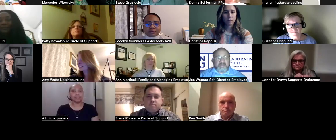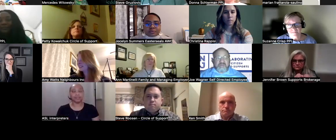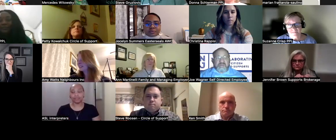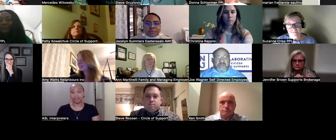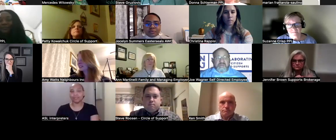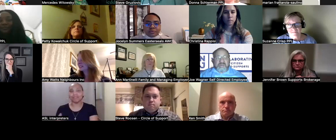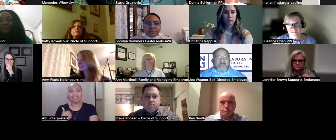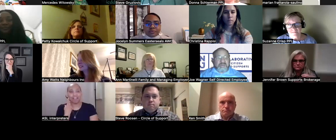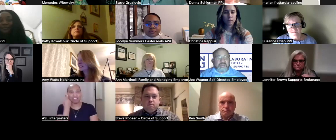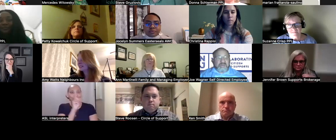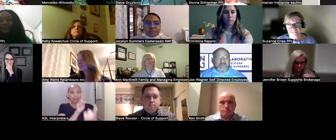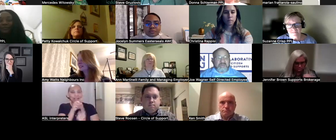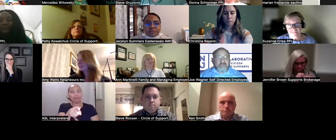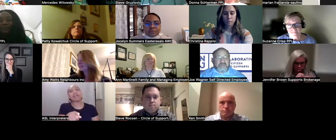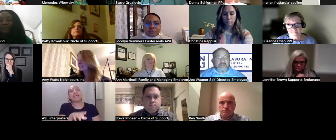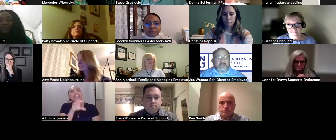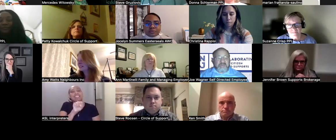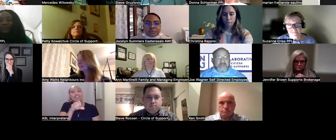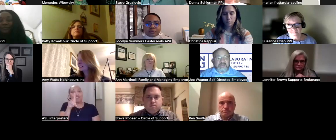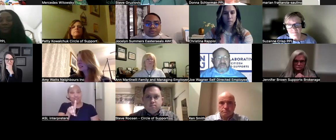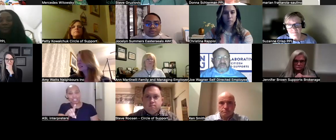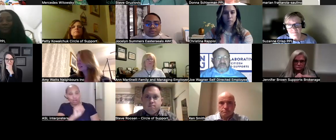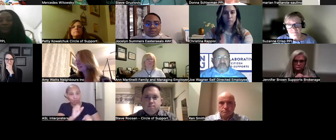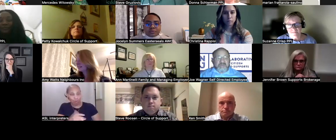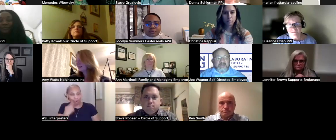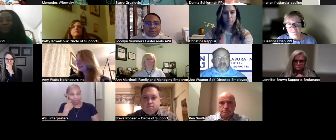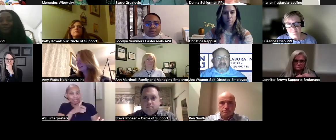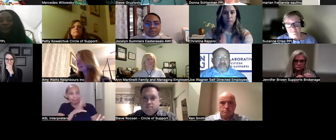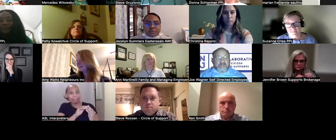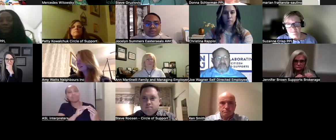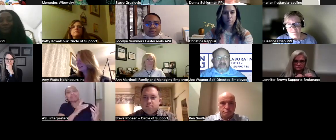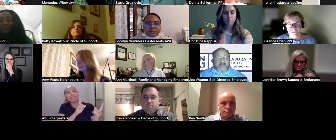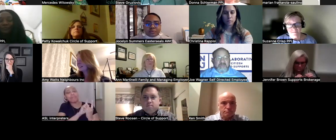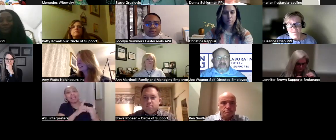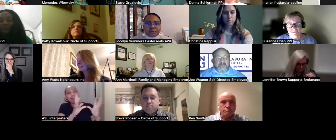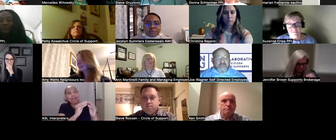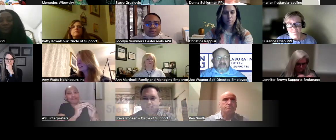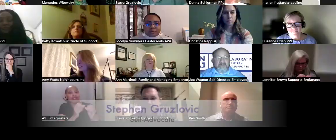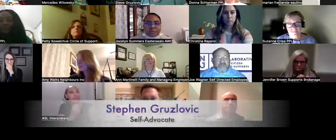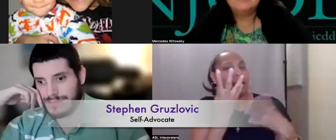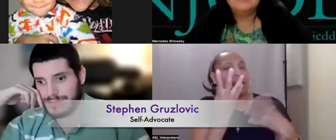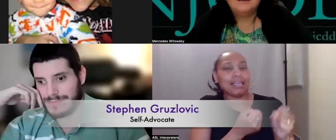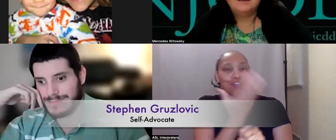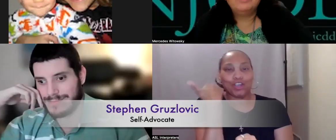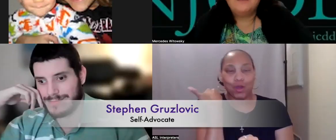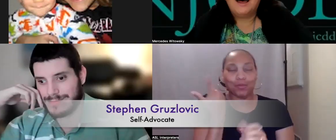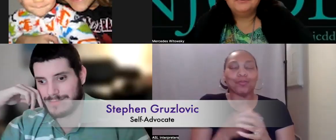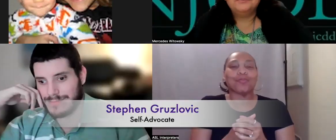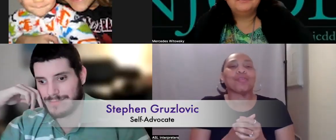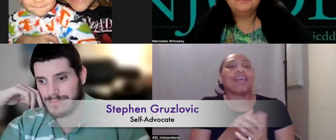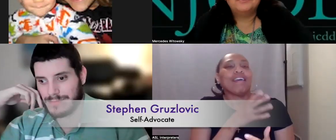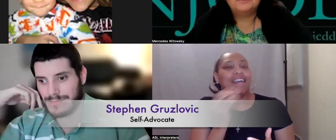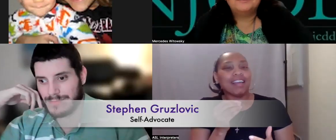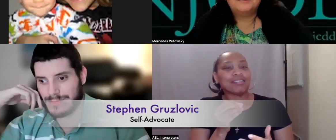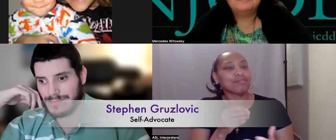-directed employee in a bog center conference several years ago, and really value